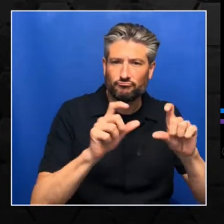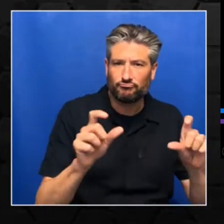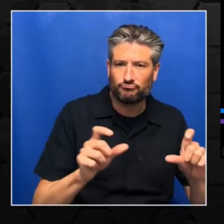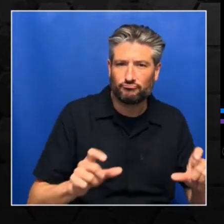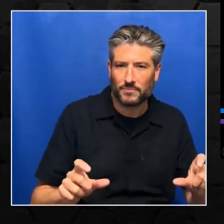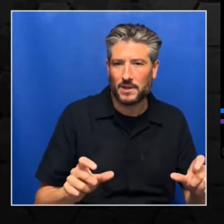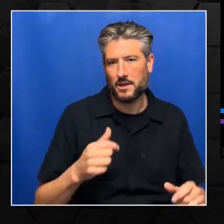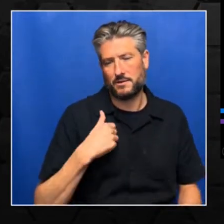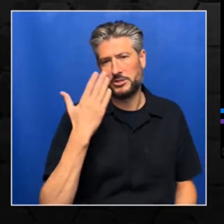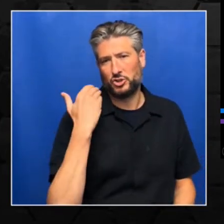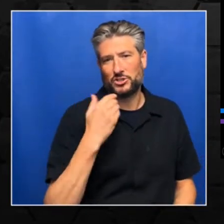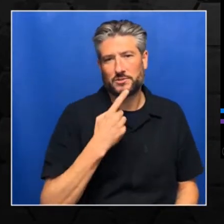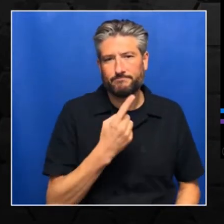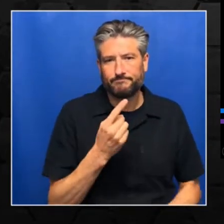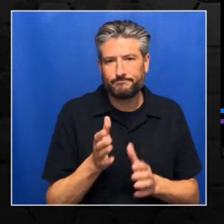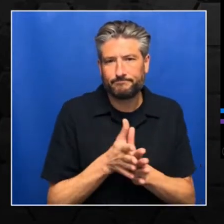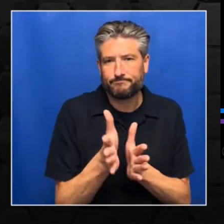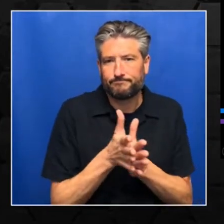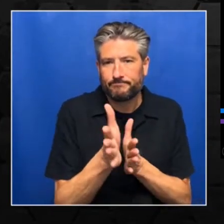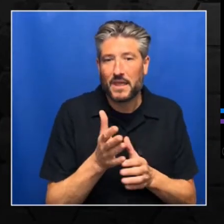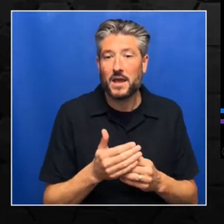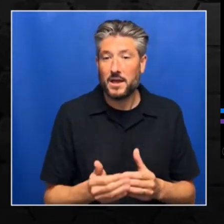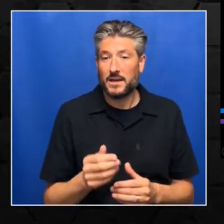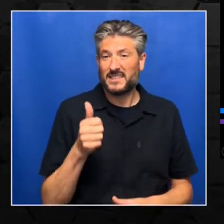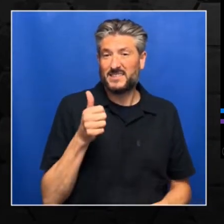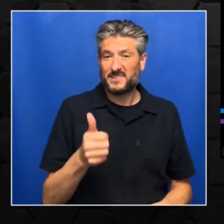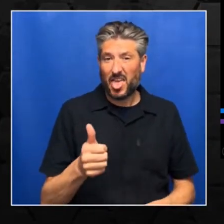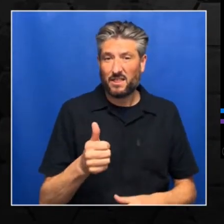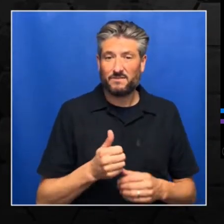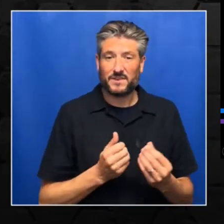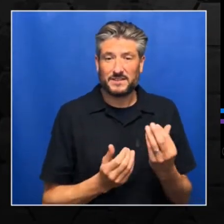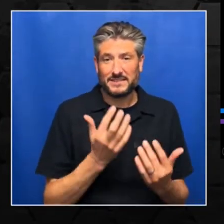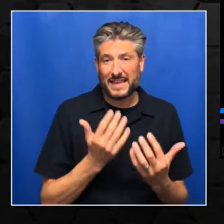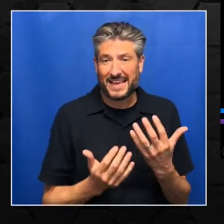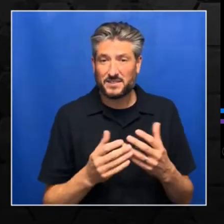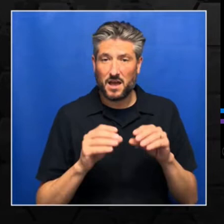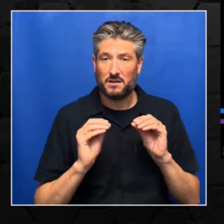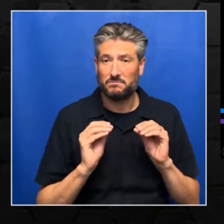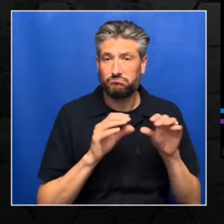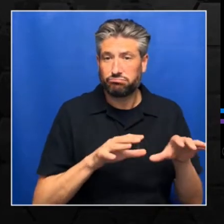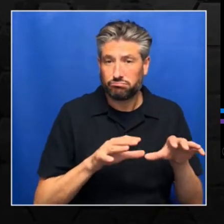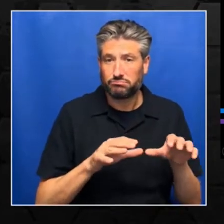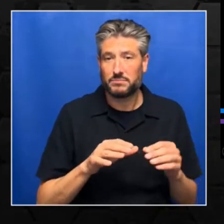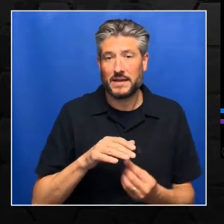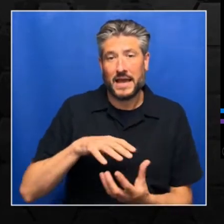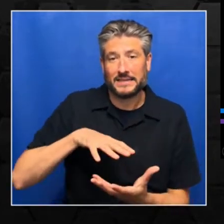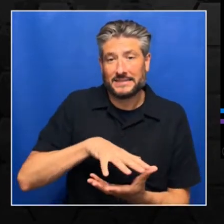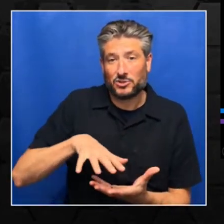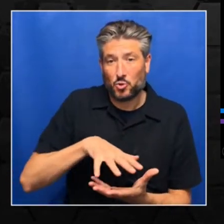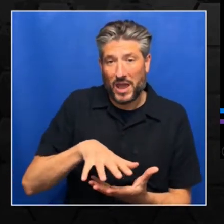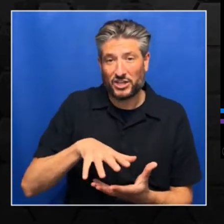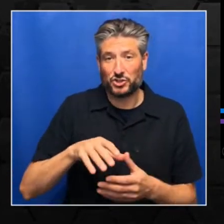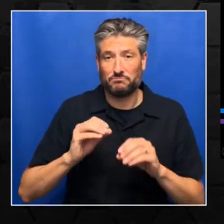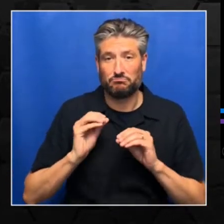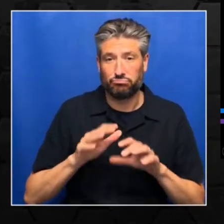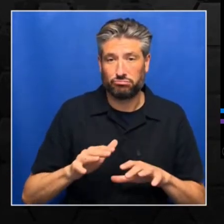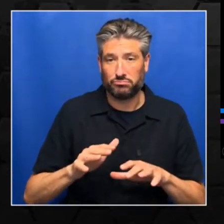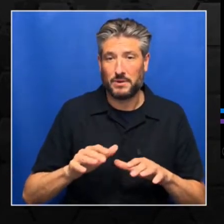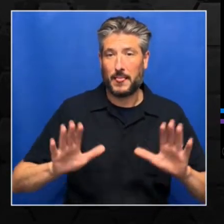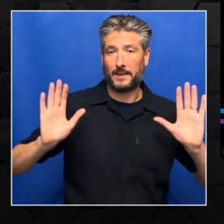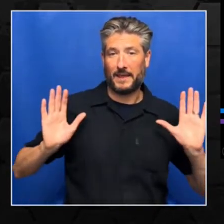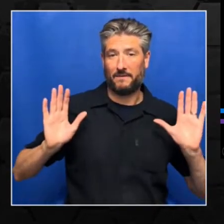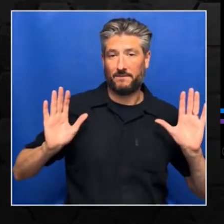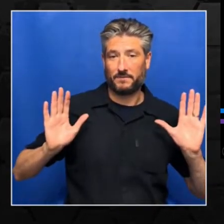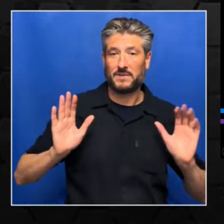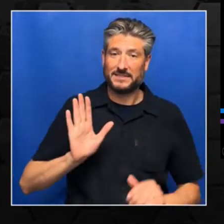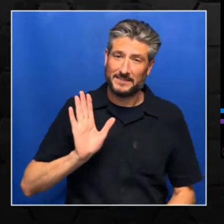user, you input your data, you choose your settings that you want, and you let auto machine learning do the rest for you. As you can see,